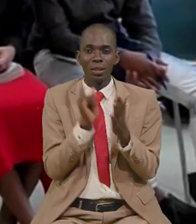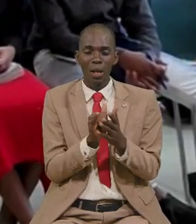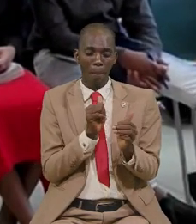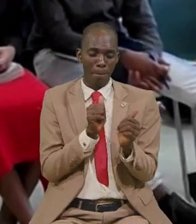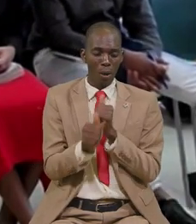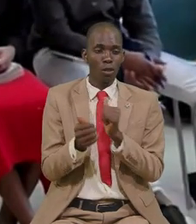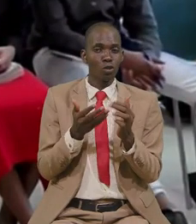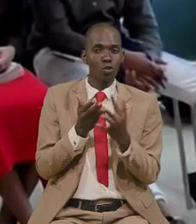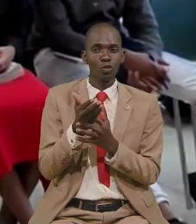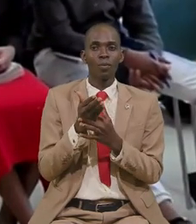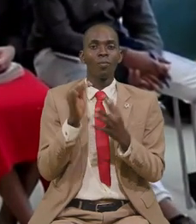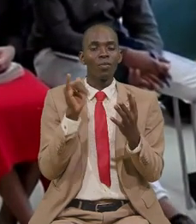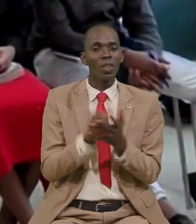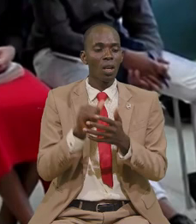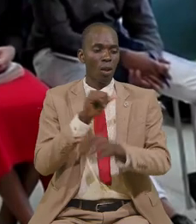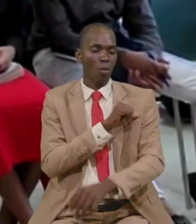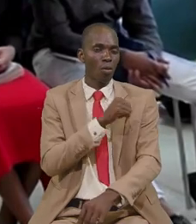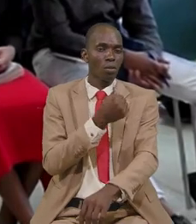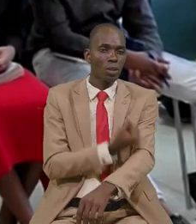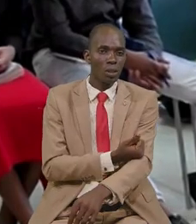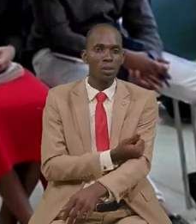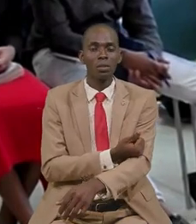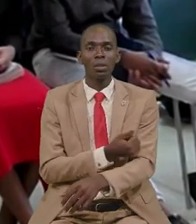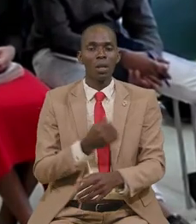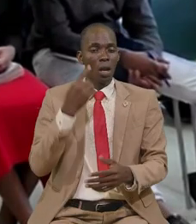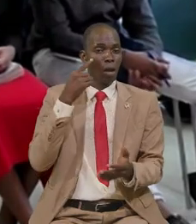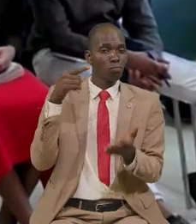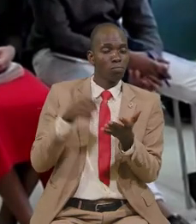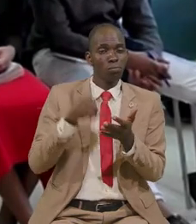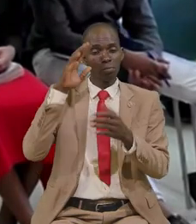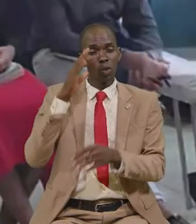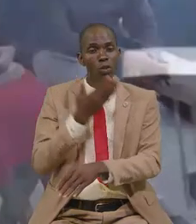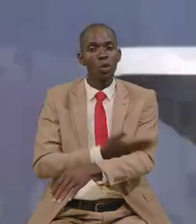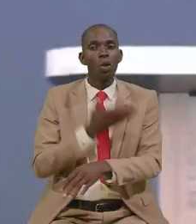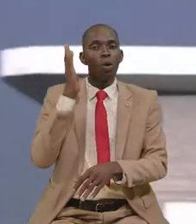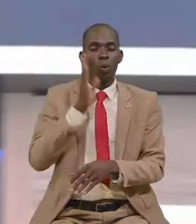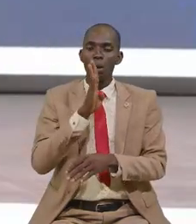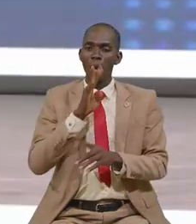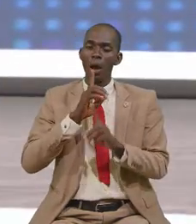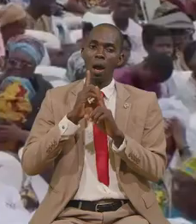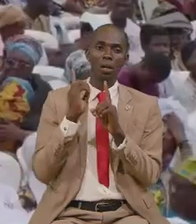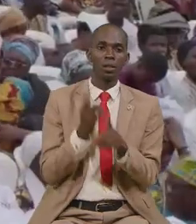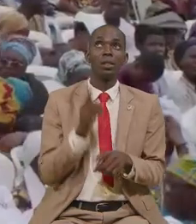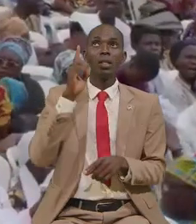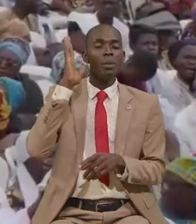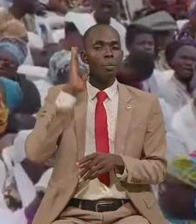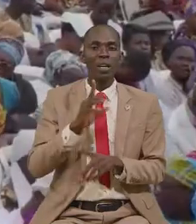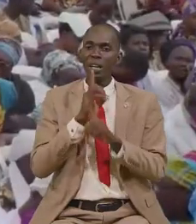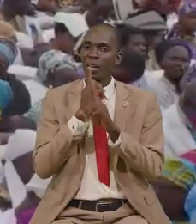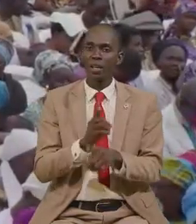that authorized, acknowledged Son will be answered. He'll answer your prayer